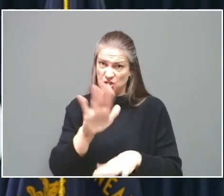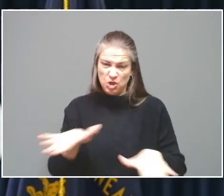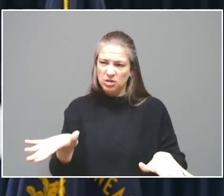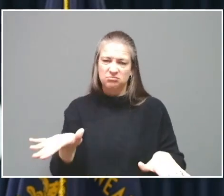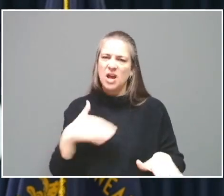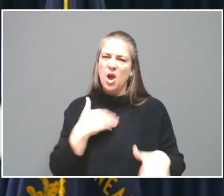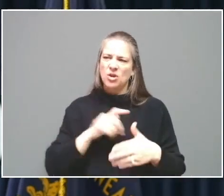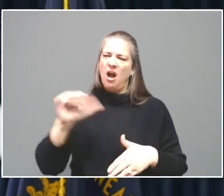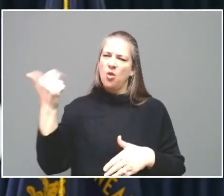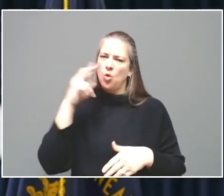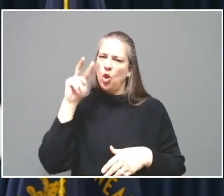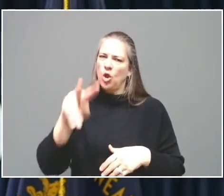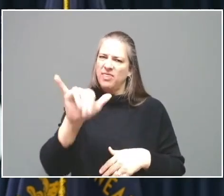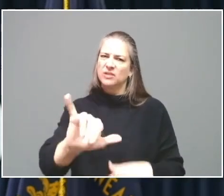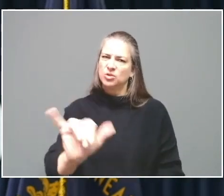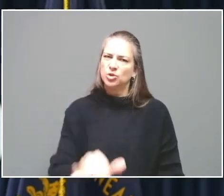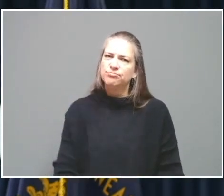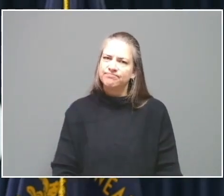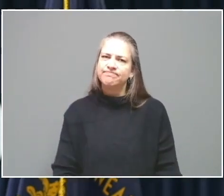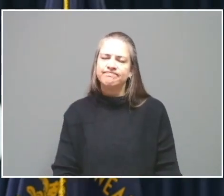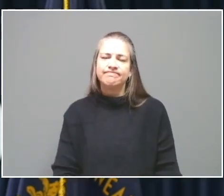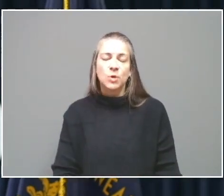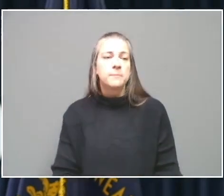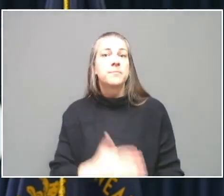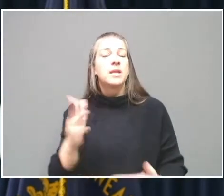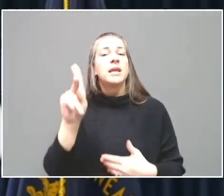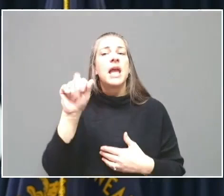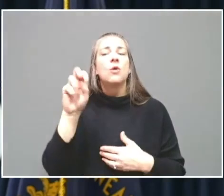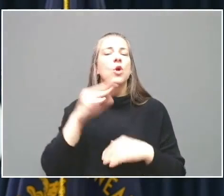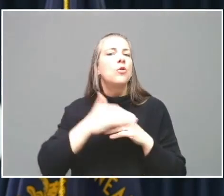way. All right, on the line, Karen Czar.